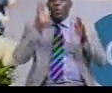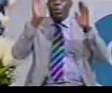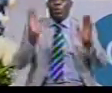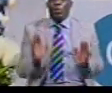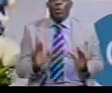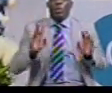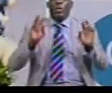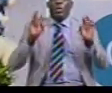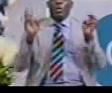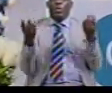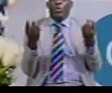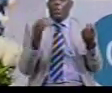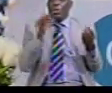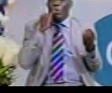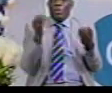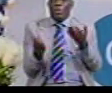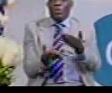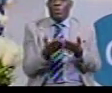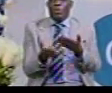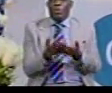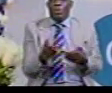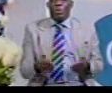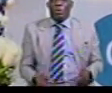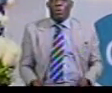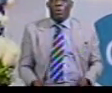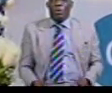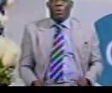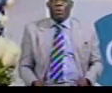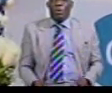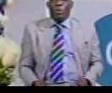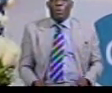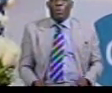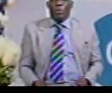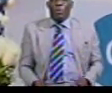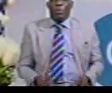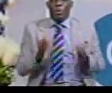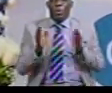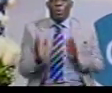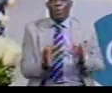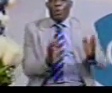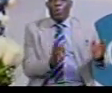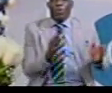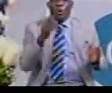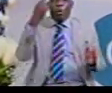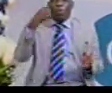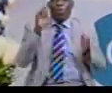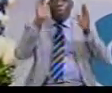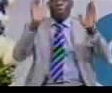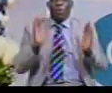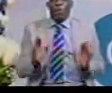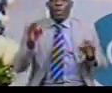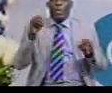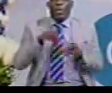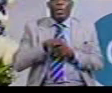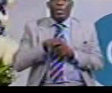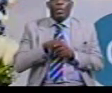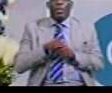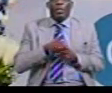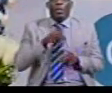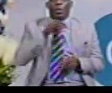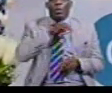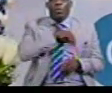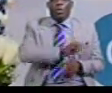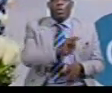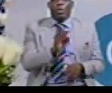simple. Le thème est simple. Equipped for wonders in ministry. Équipé pour les merveilles dans